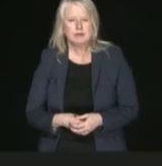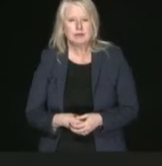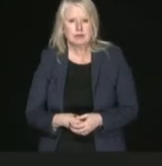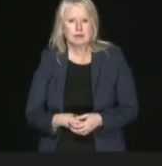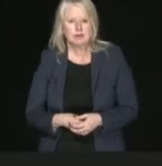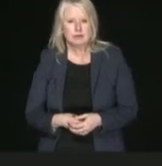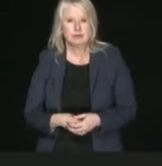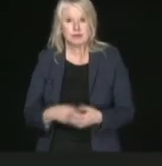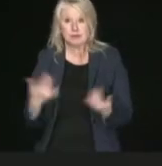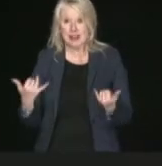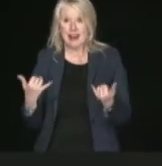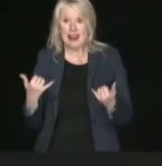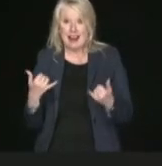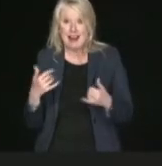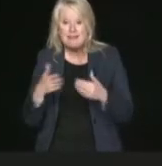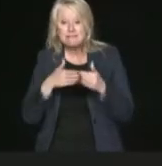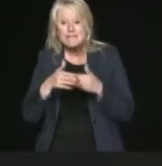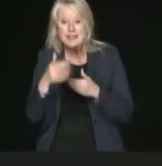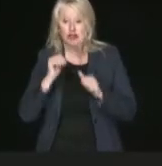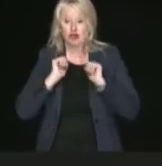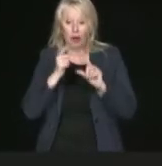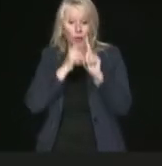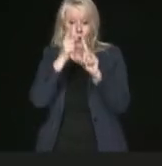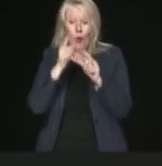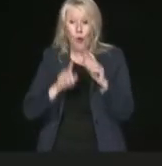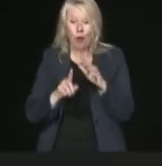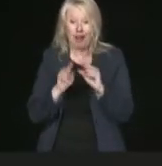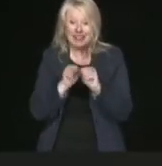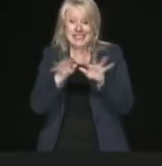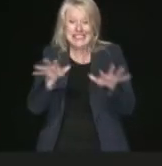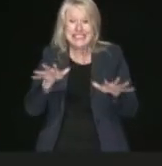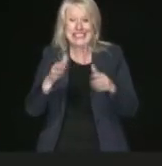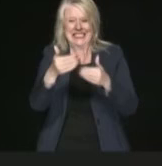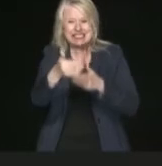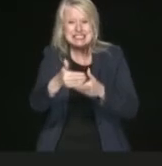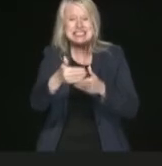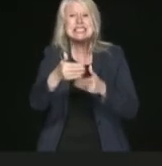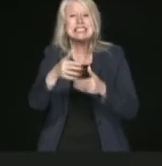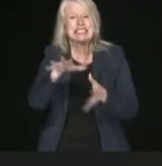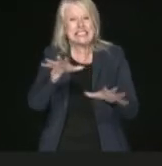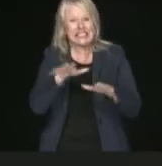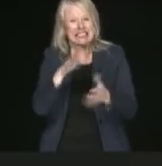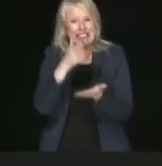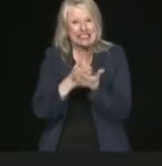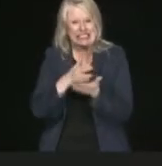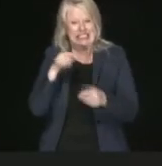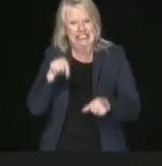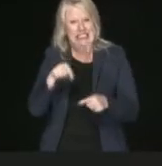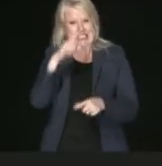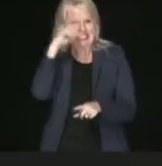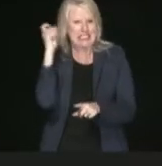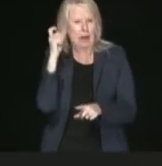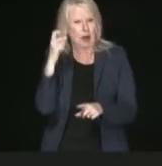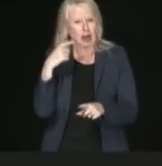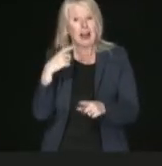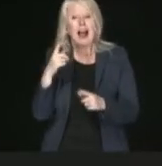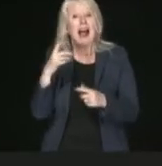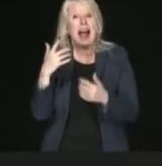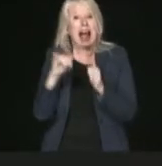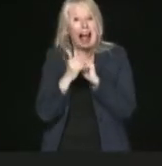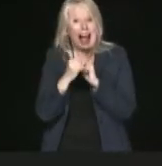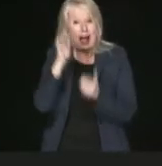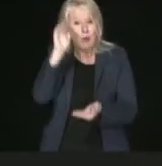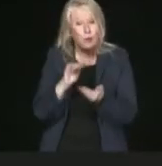of contagion finishes this summer depends entirely on us, on the citizens of this country,